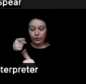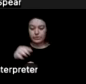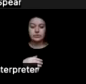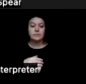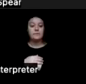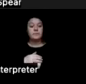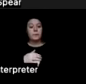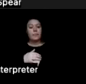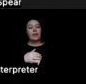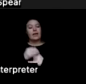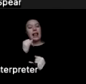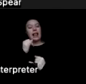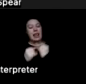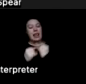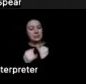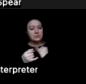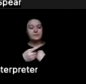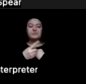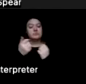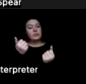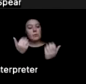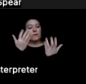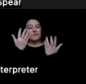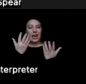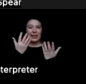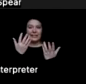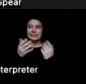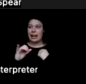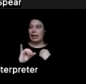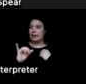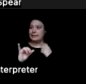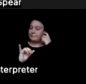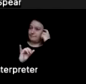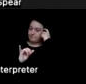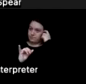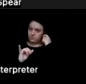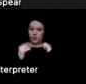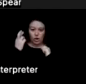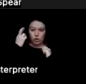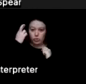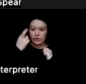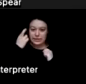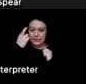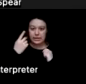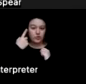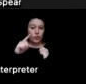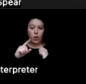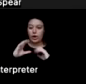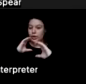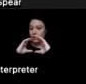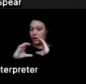of an excuse, I guess, to have these regular communications with your mentor and your